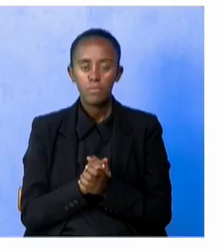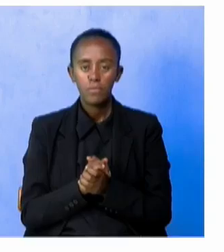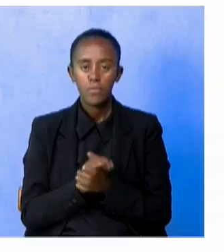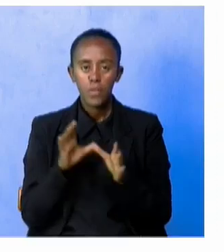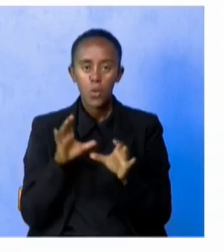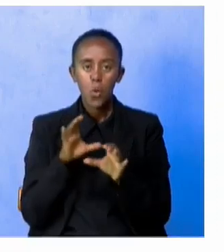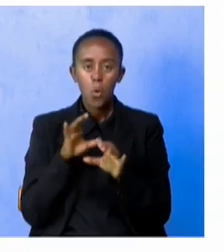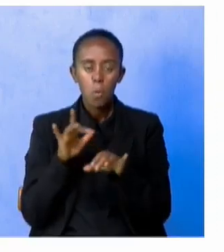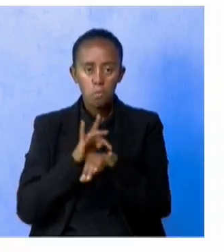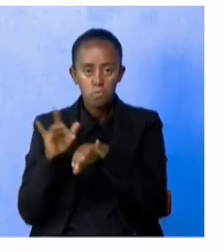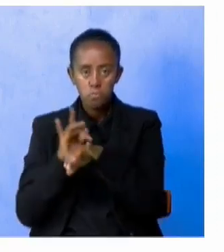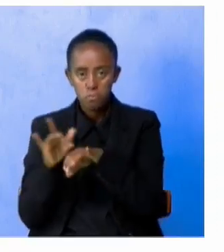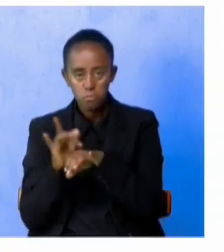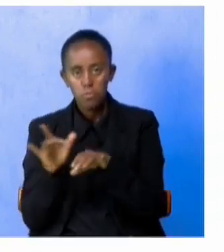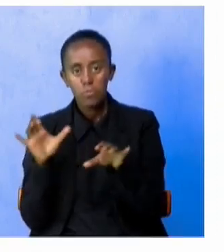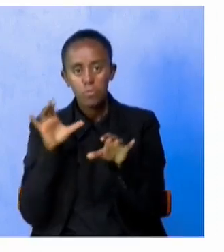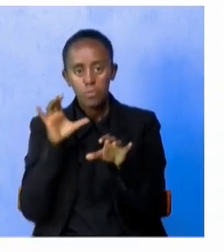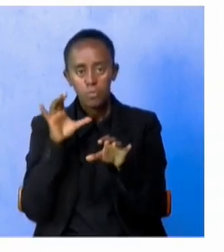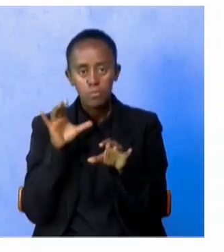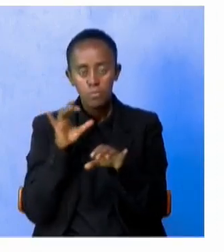the following